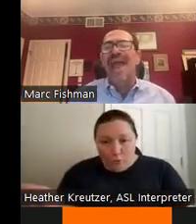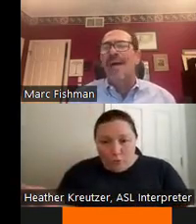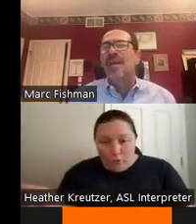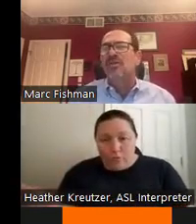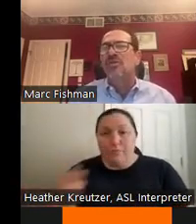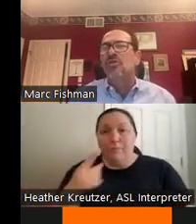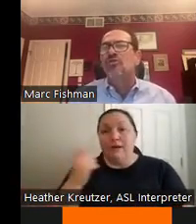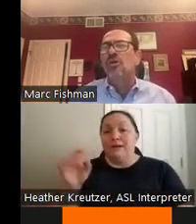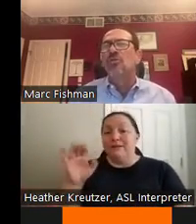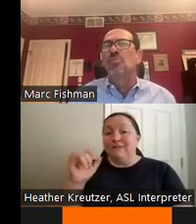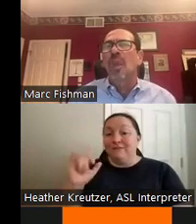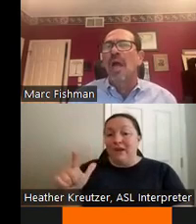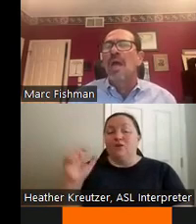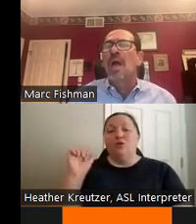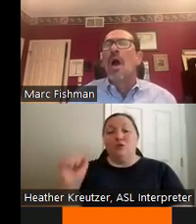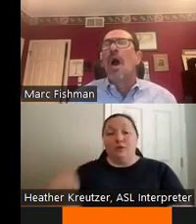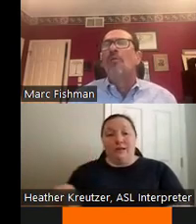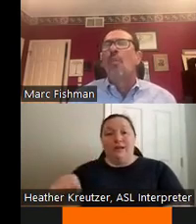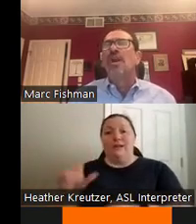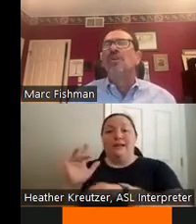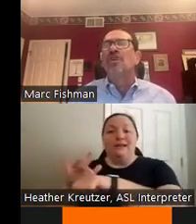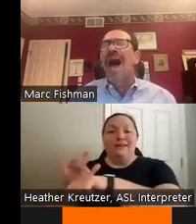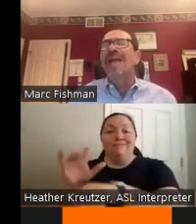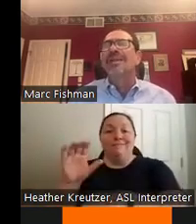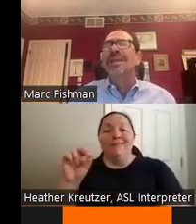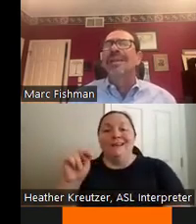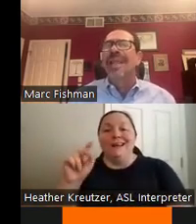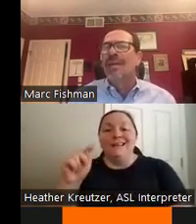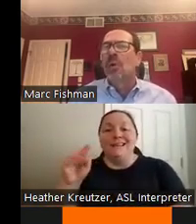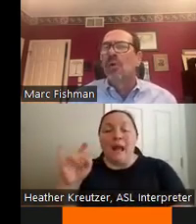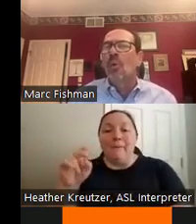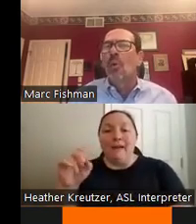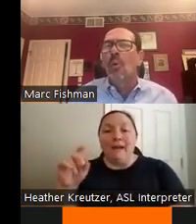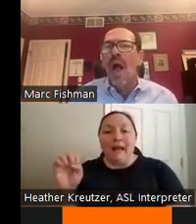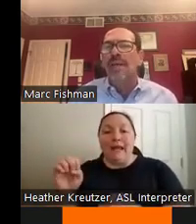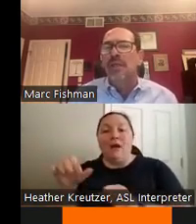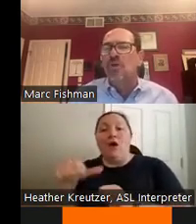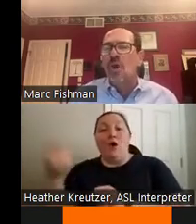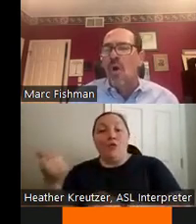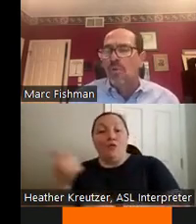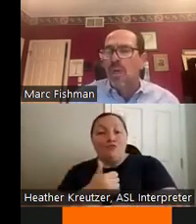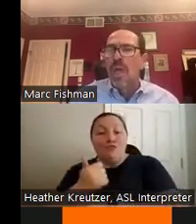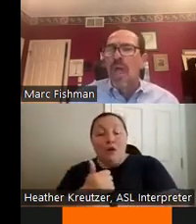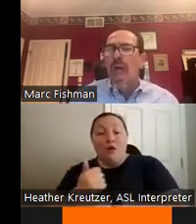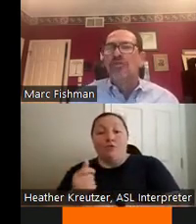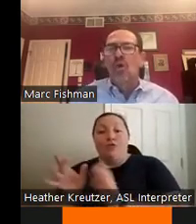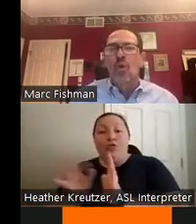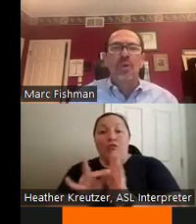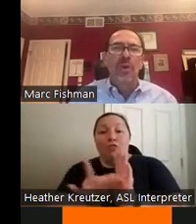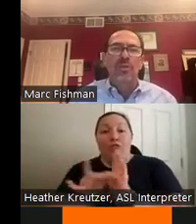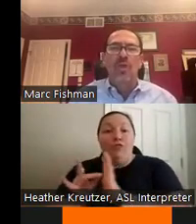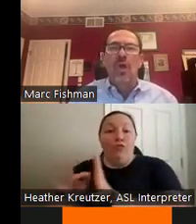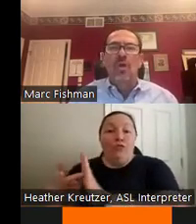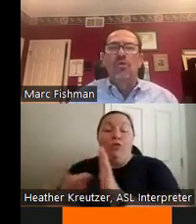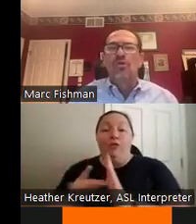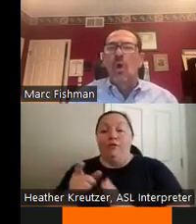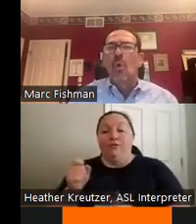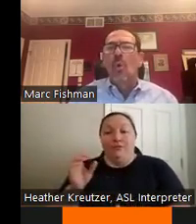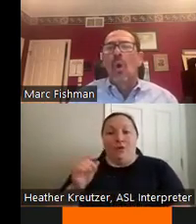increasingly contaminates the drug supply of what is not labeled or widely known as